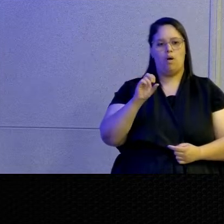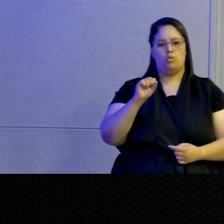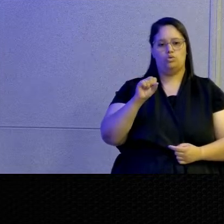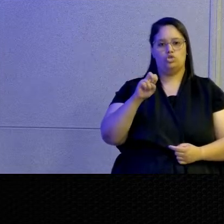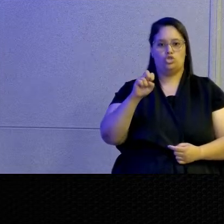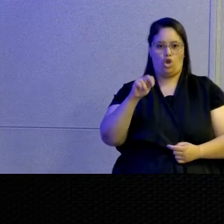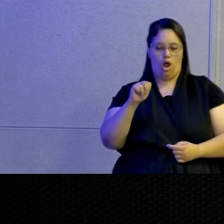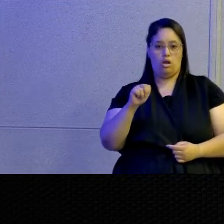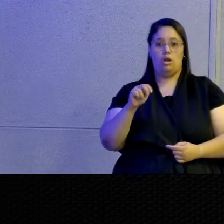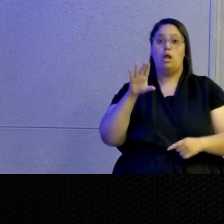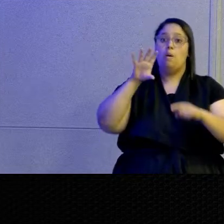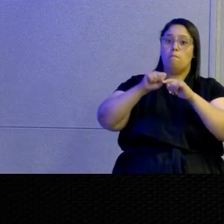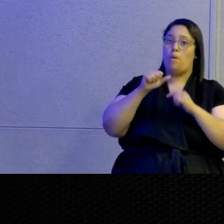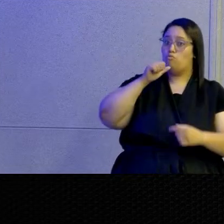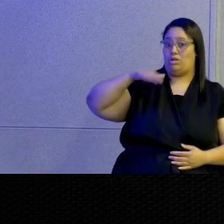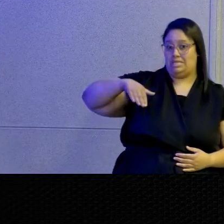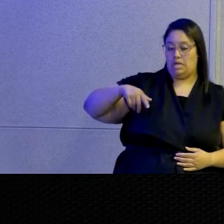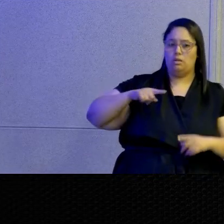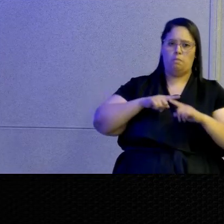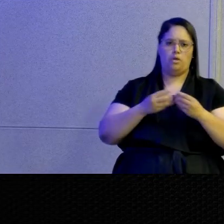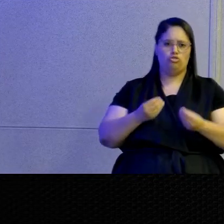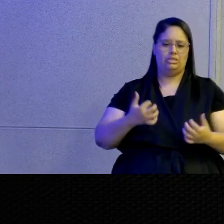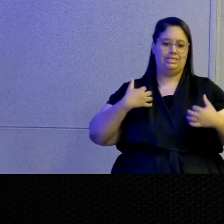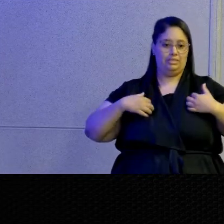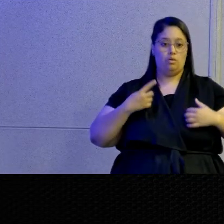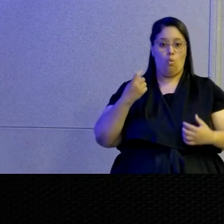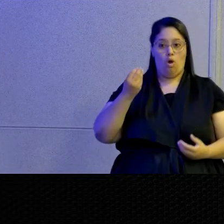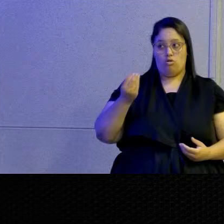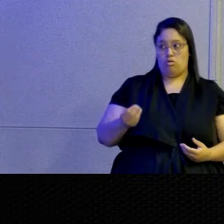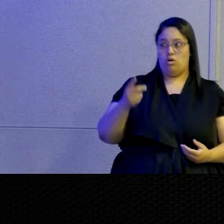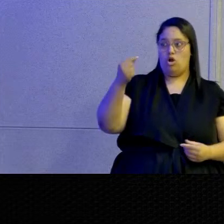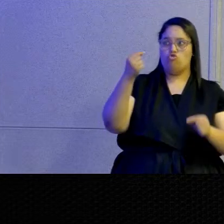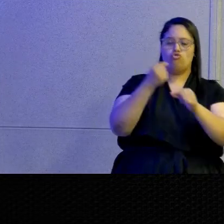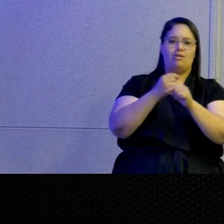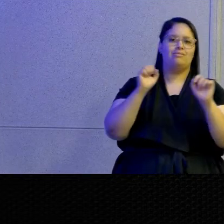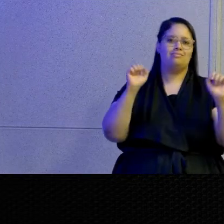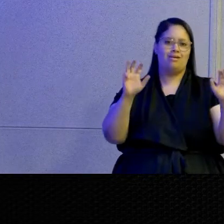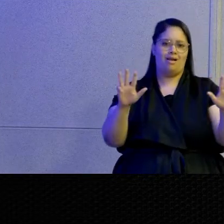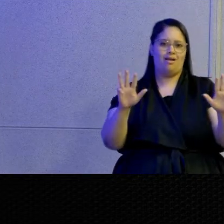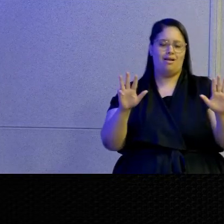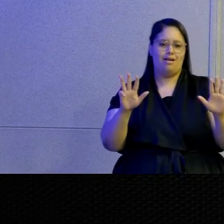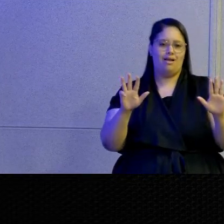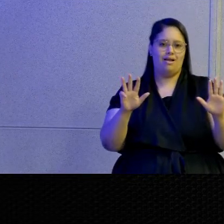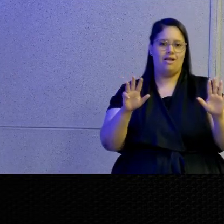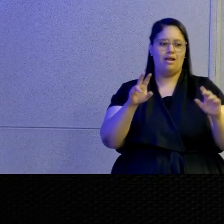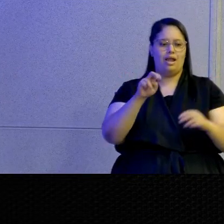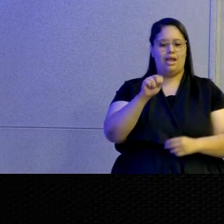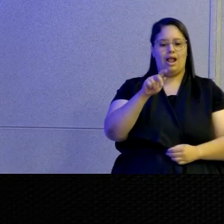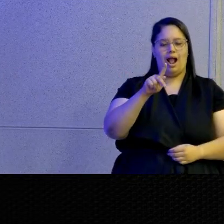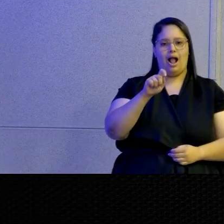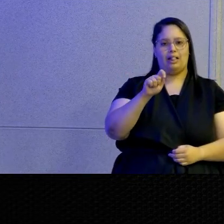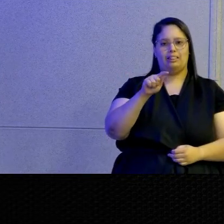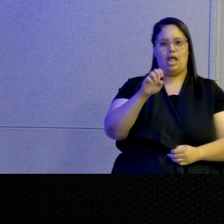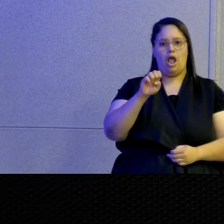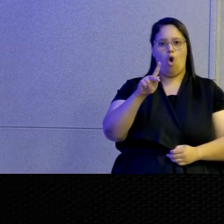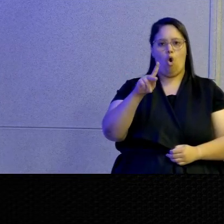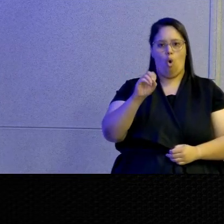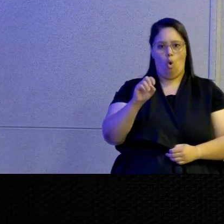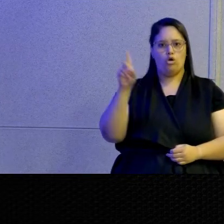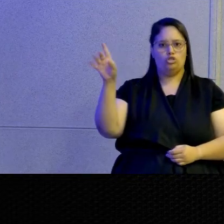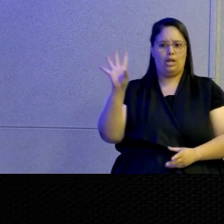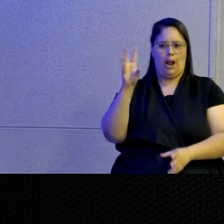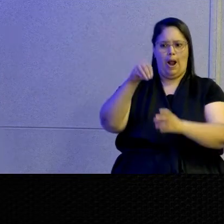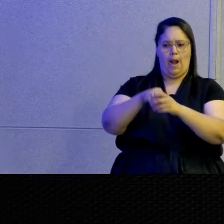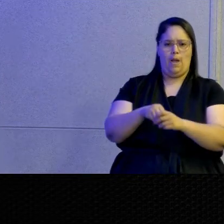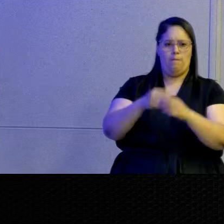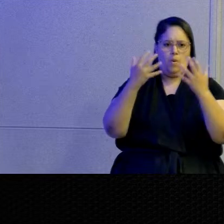yet, but the kids were excited. And one of those kids was in grade 9, was Nkateko. She was amongst a pool, a